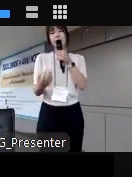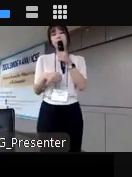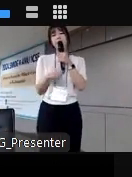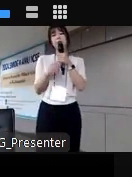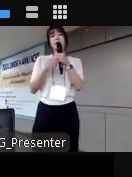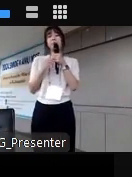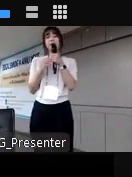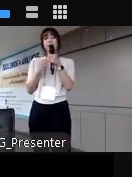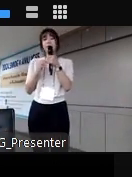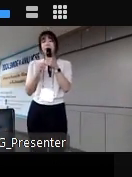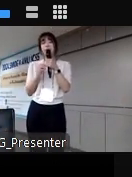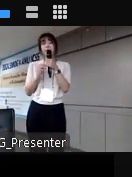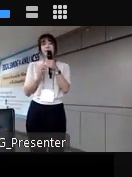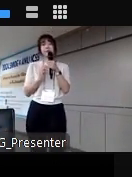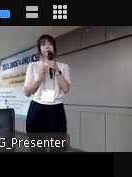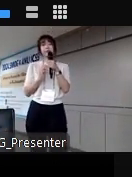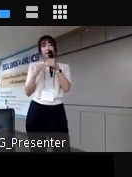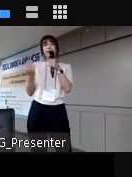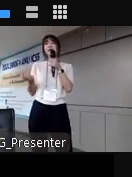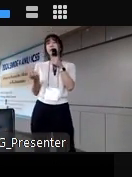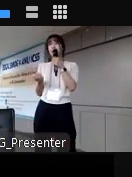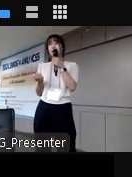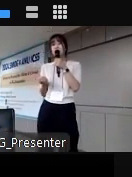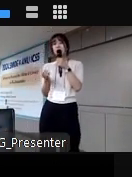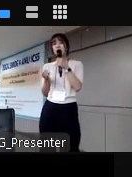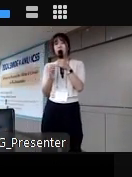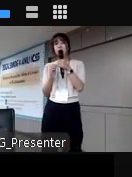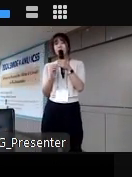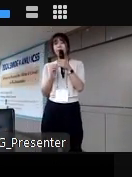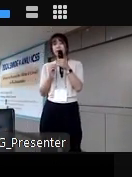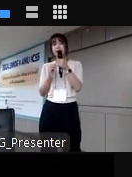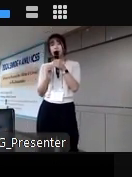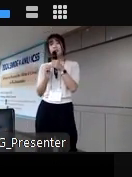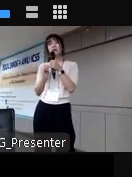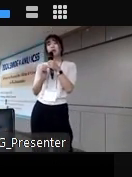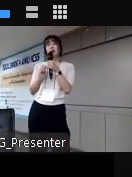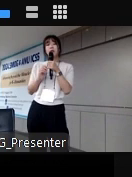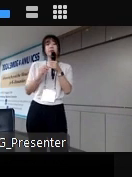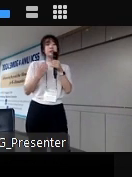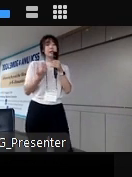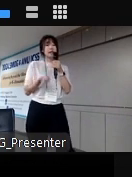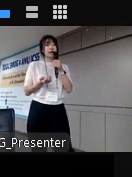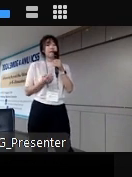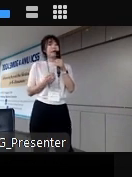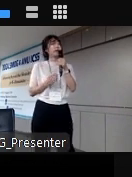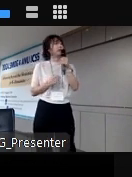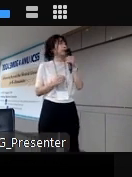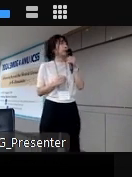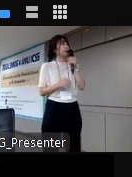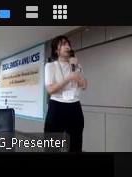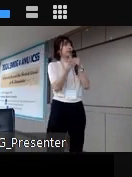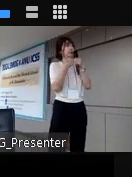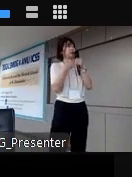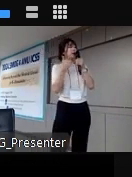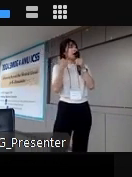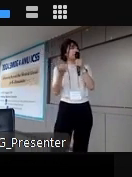So here too, we have preliminary evidence for pragmatically licensed the use of base locus. Locus in anaphoric expressions is first of all optional.